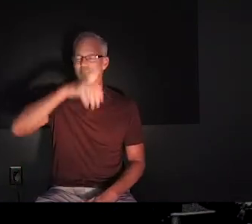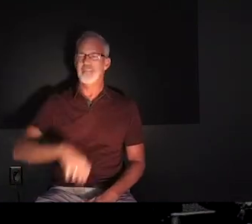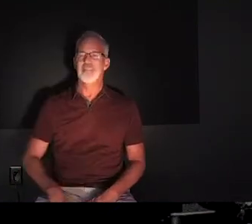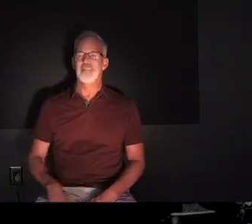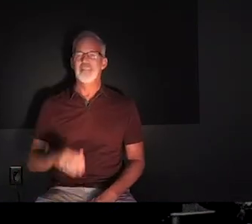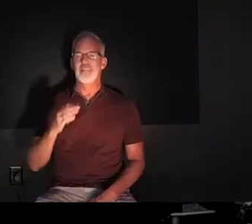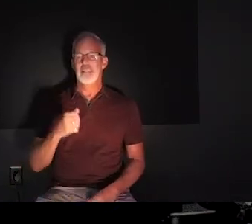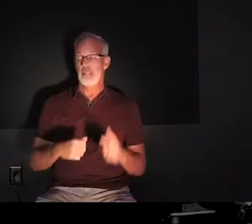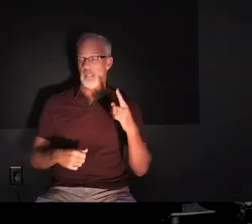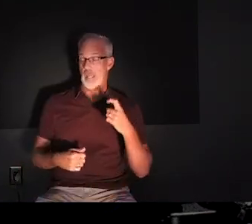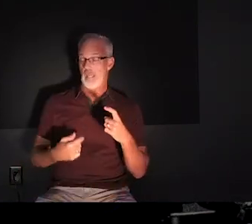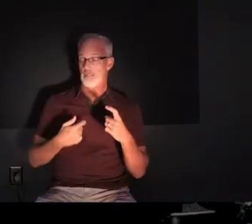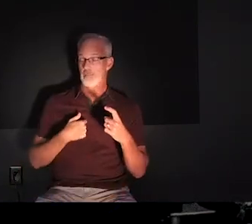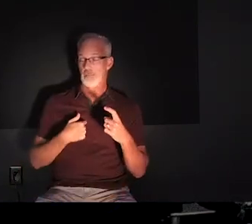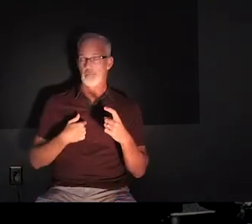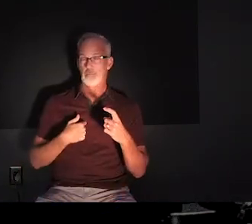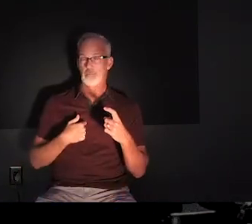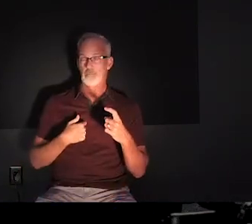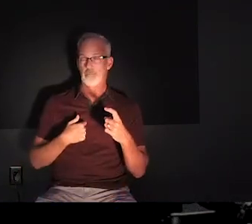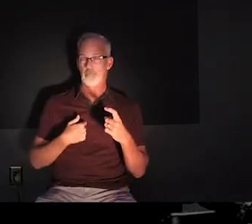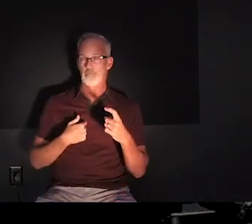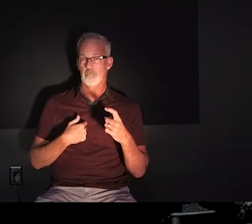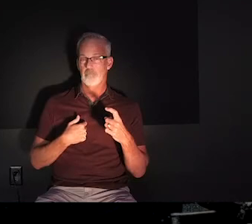and he asked me,